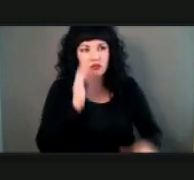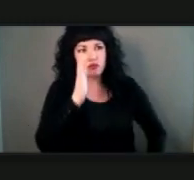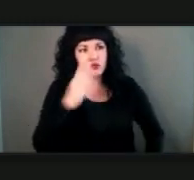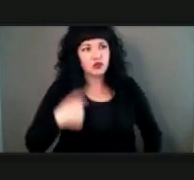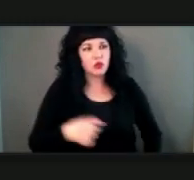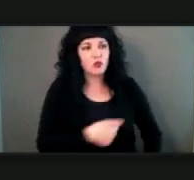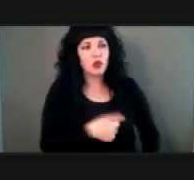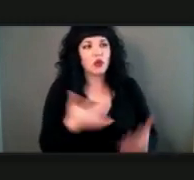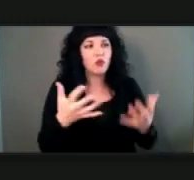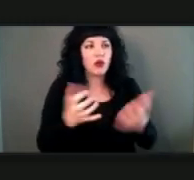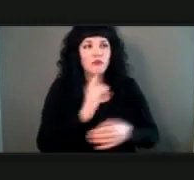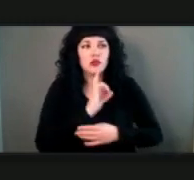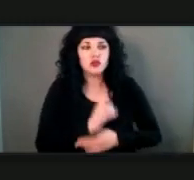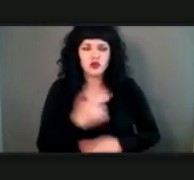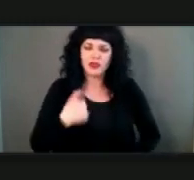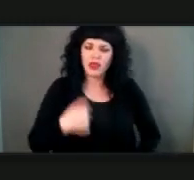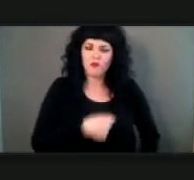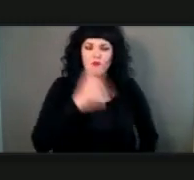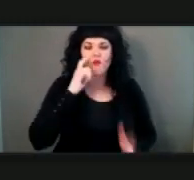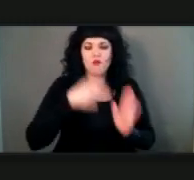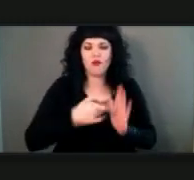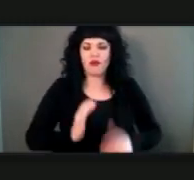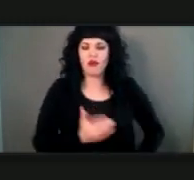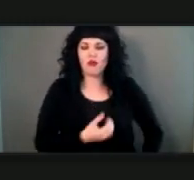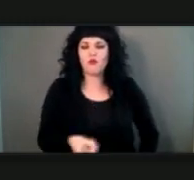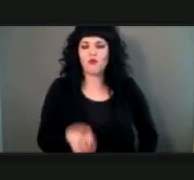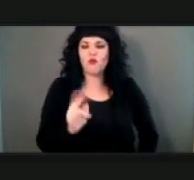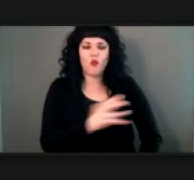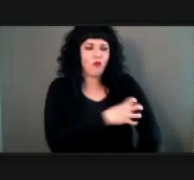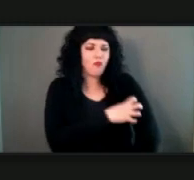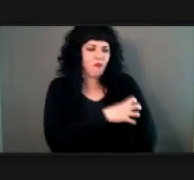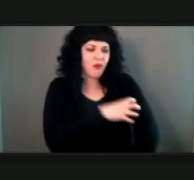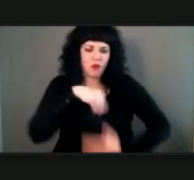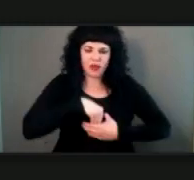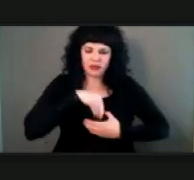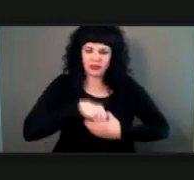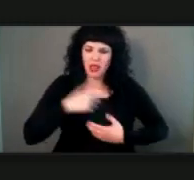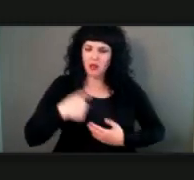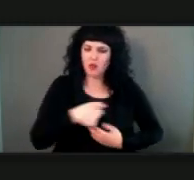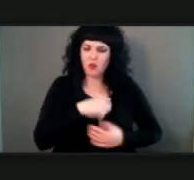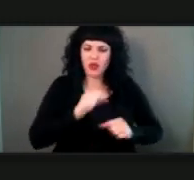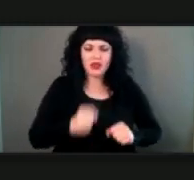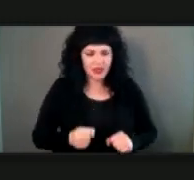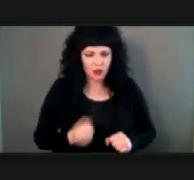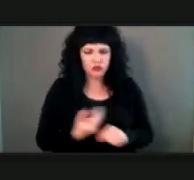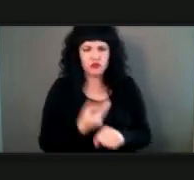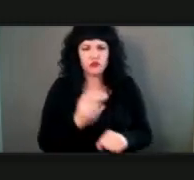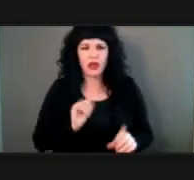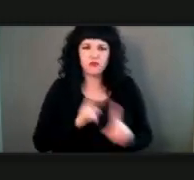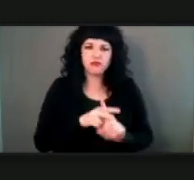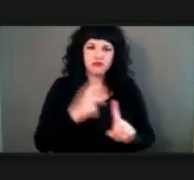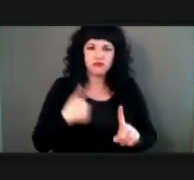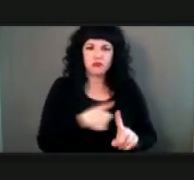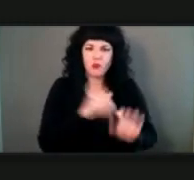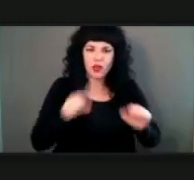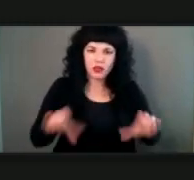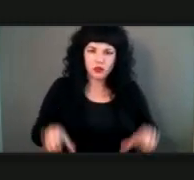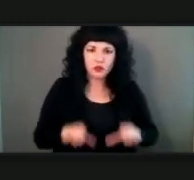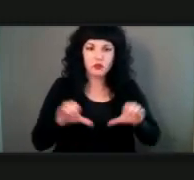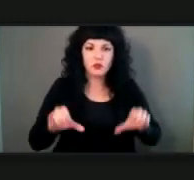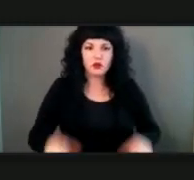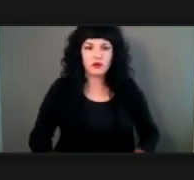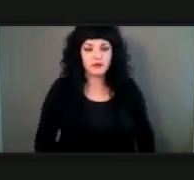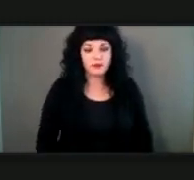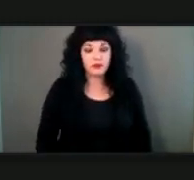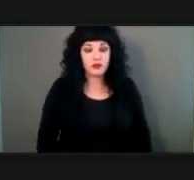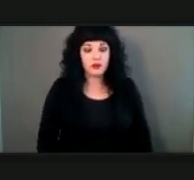power that we have within ourselves, that we can grow within ourselves, and that there's something that we can do. So I've been telling individuals for so long